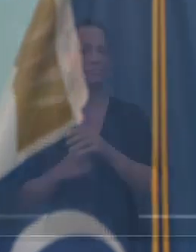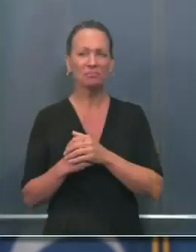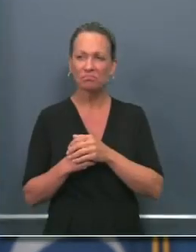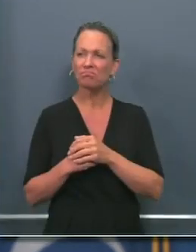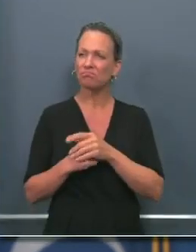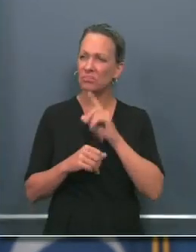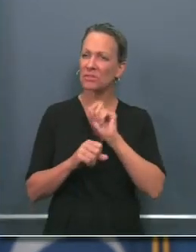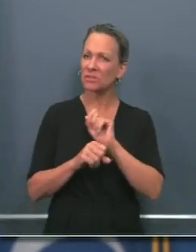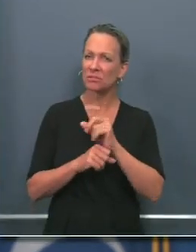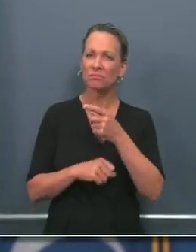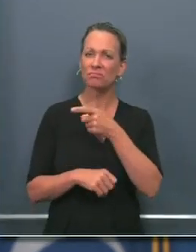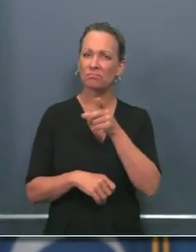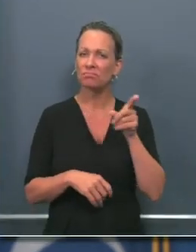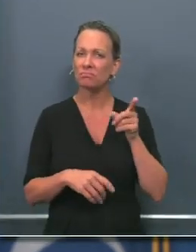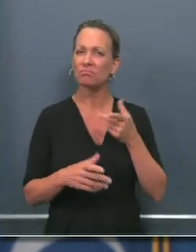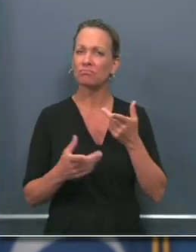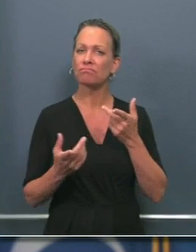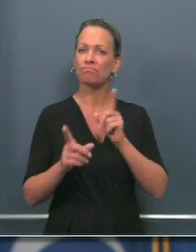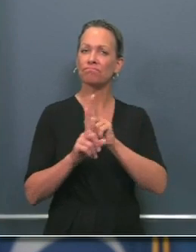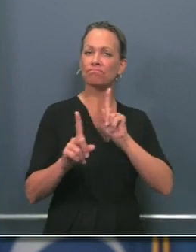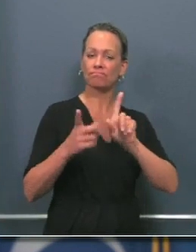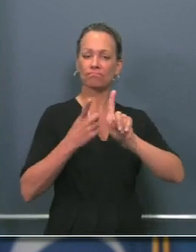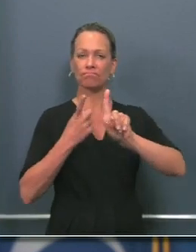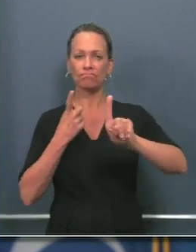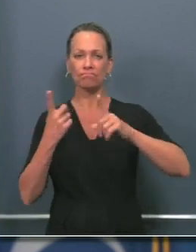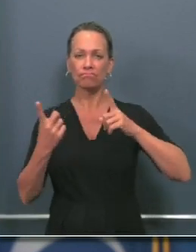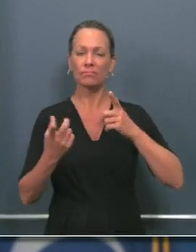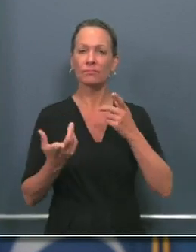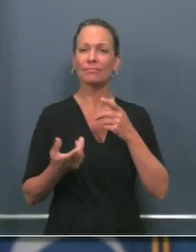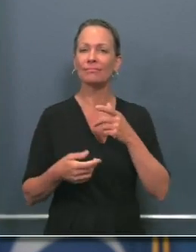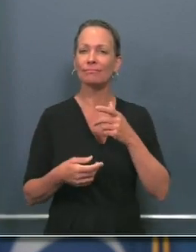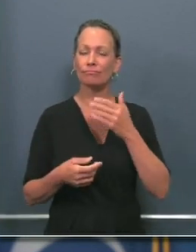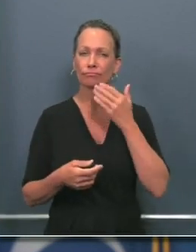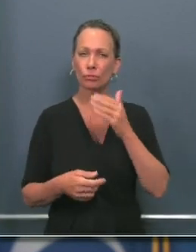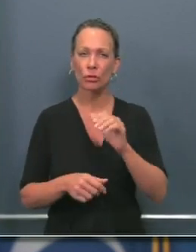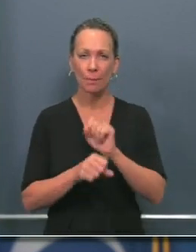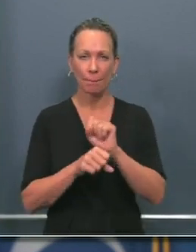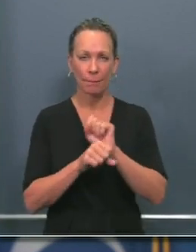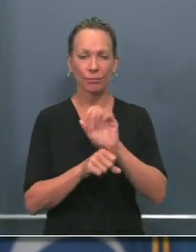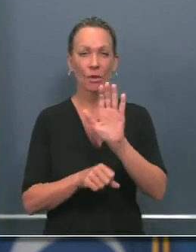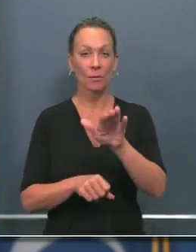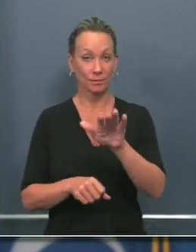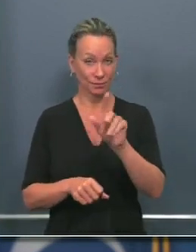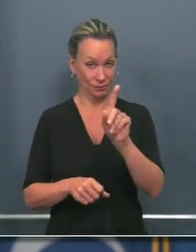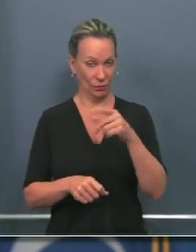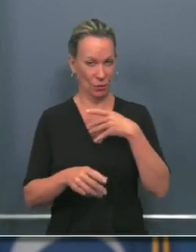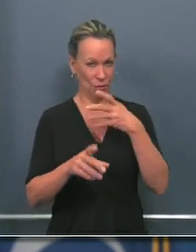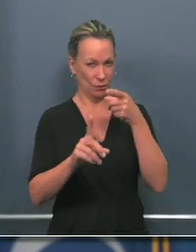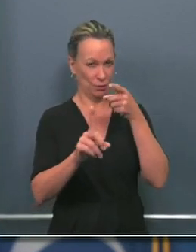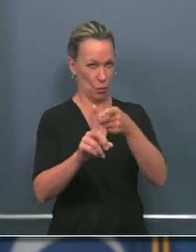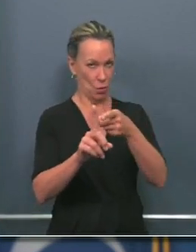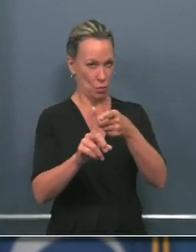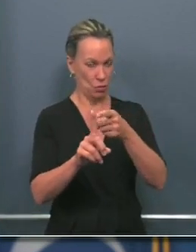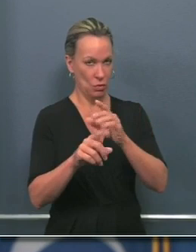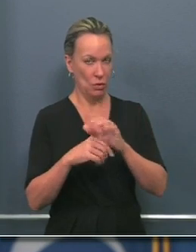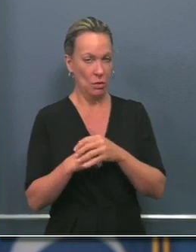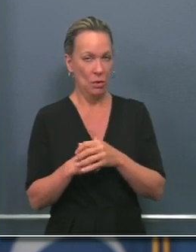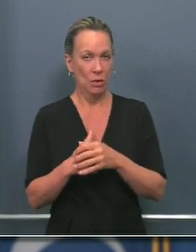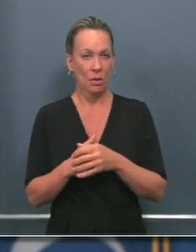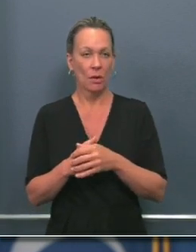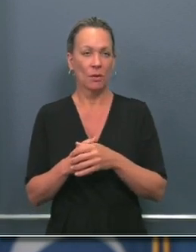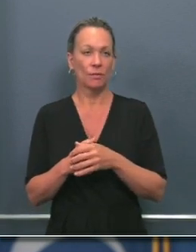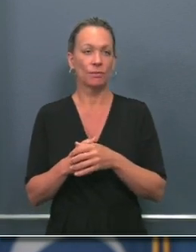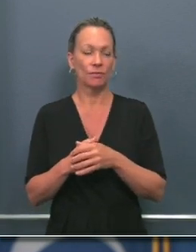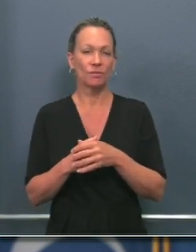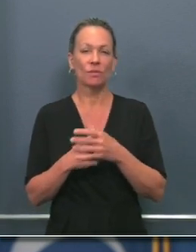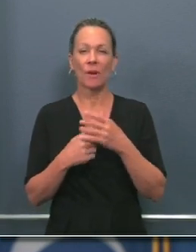Physical distancing is required at the moment, and I want to speak a little to that, where we are as a state, where I believe we're going, update you on what's